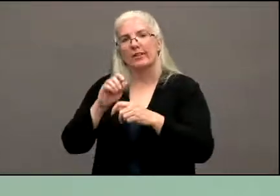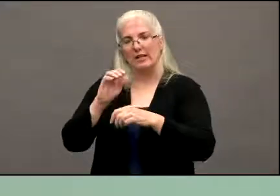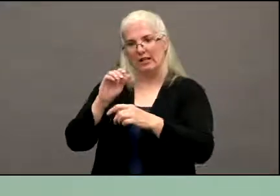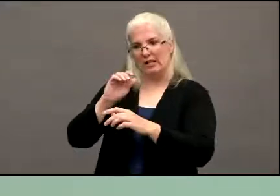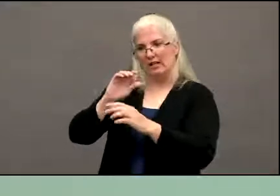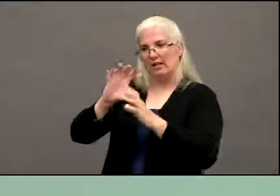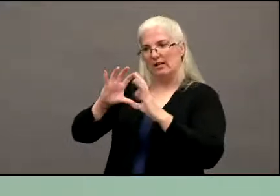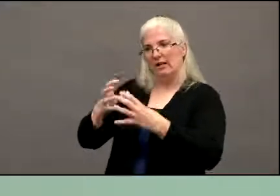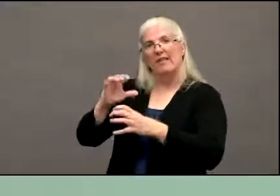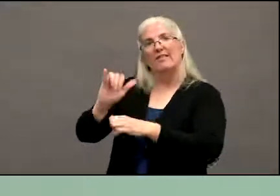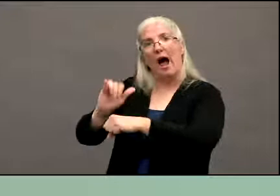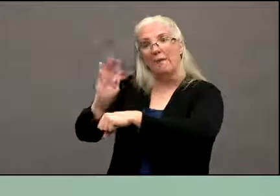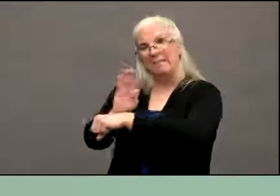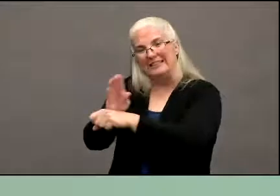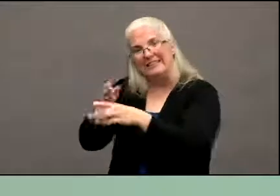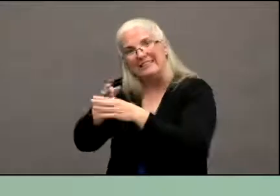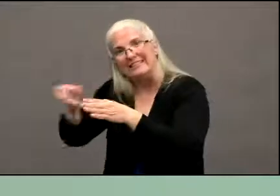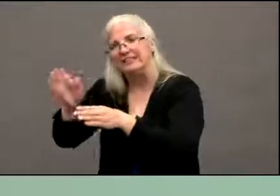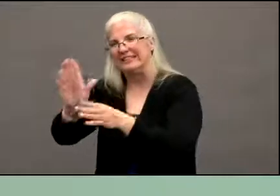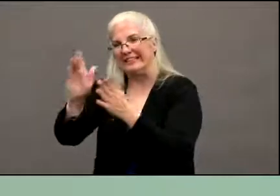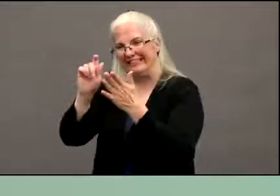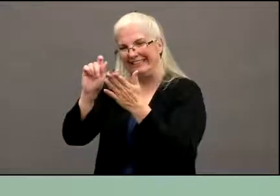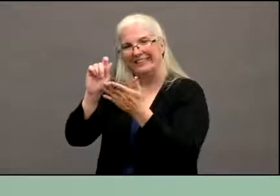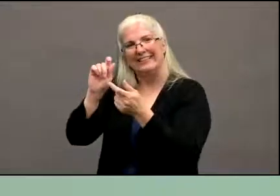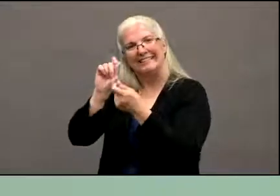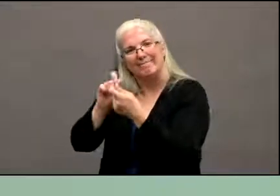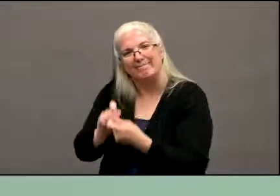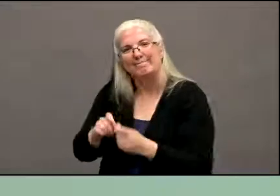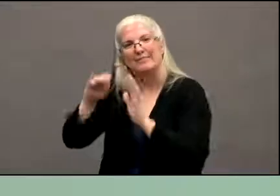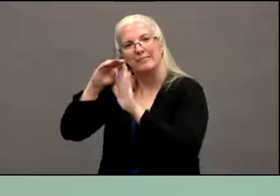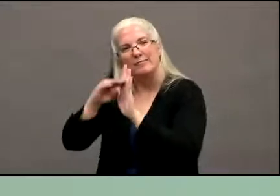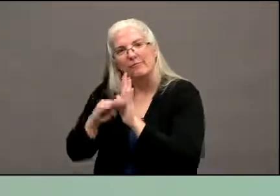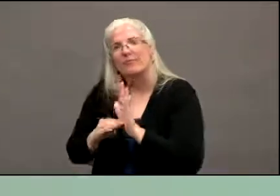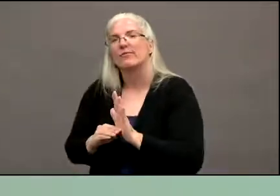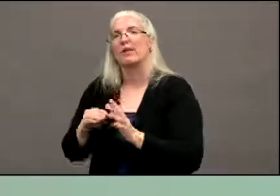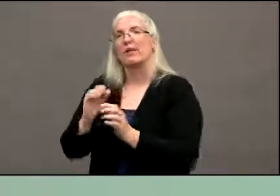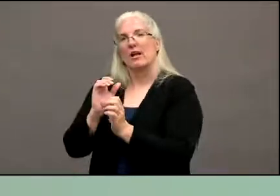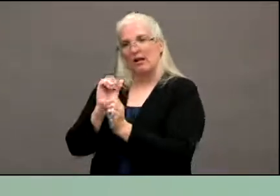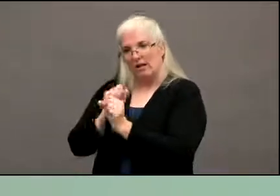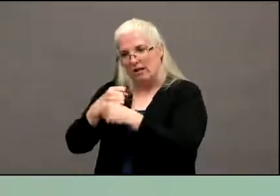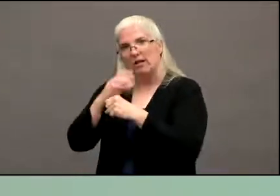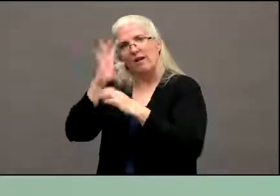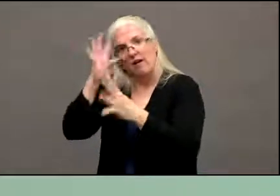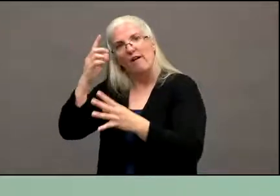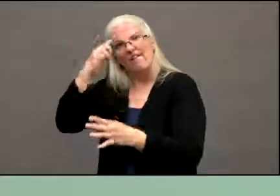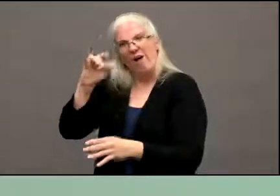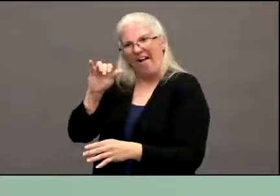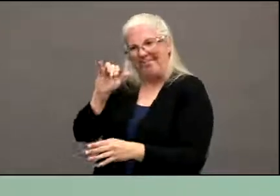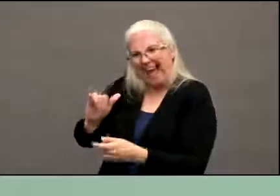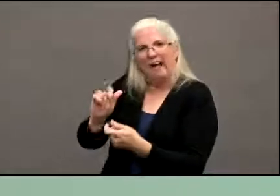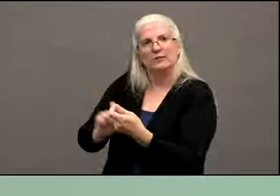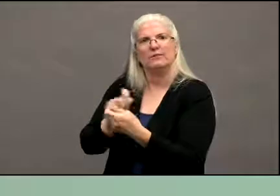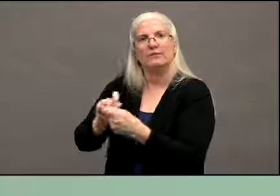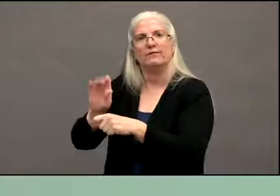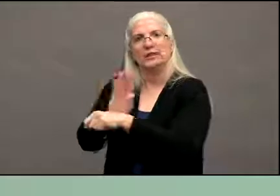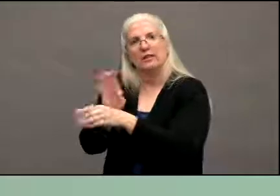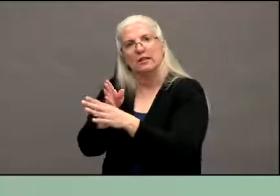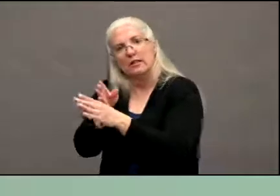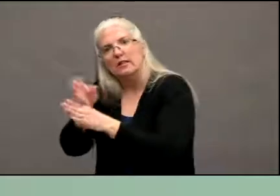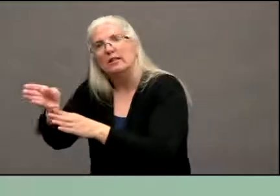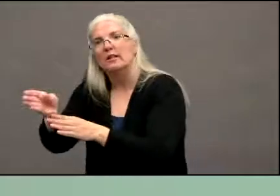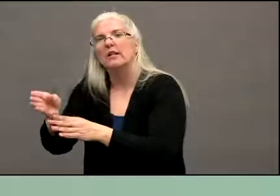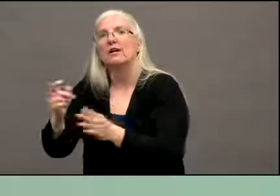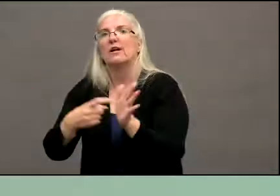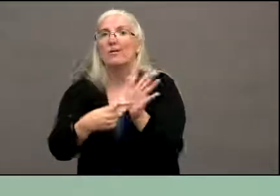industry-specific directives that has been created for your industry. Those are mandatory. They're not guidance. They're actually the requirements